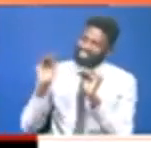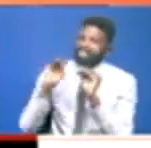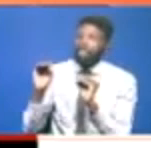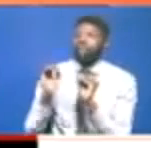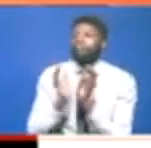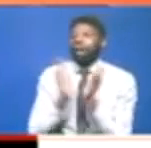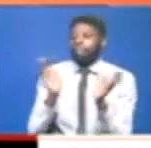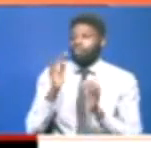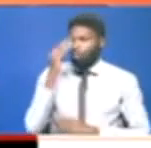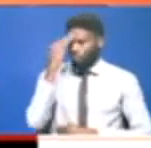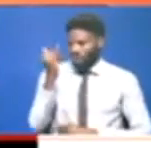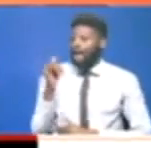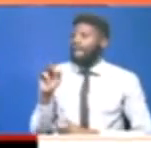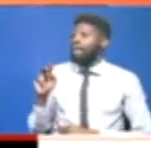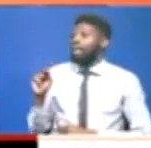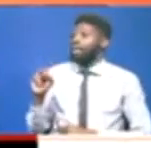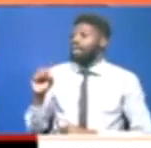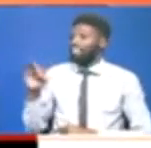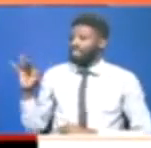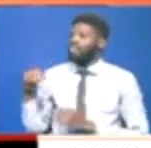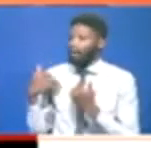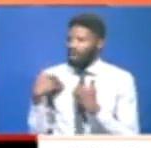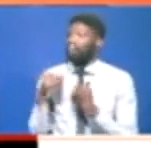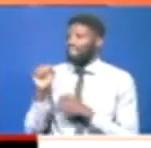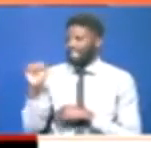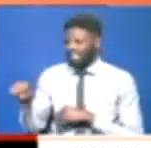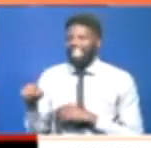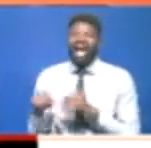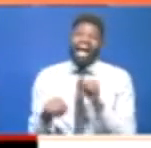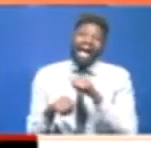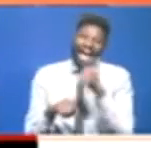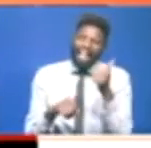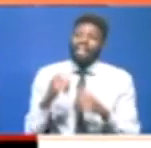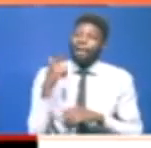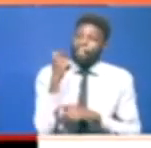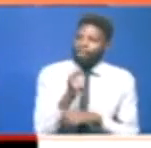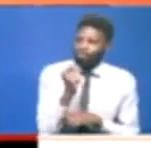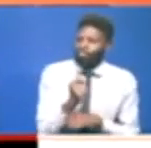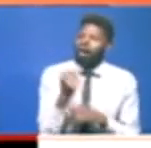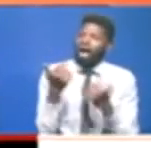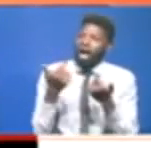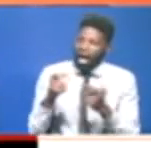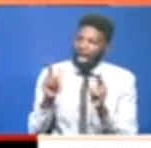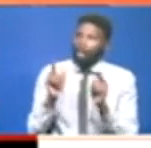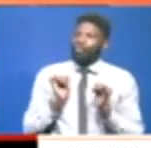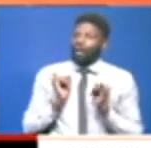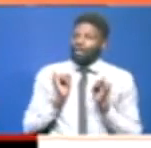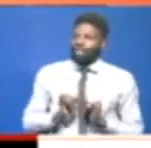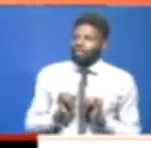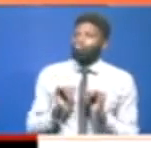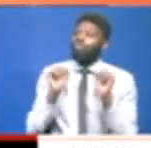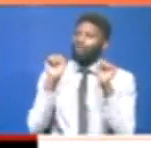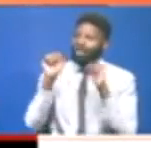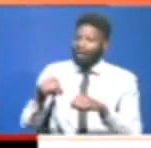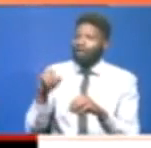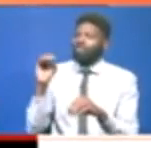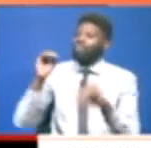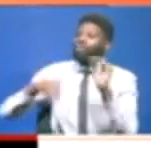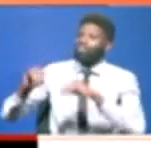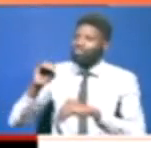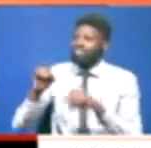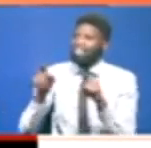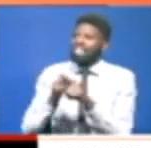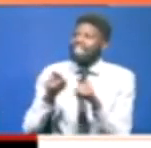NSSF, we have other pension schemes that allow you now to contribute as an individual. Employers also have their